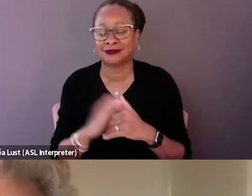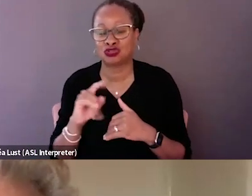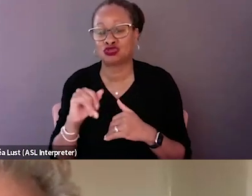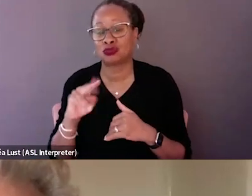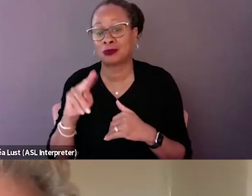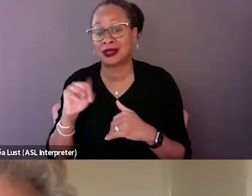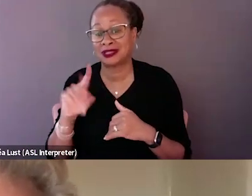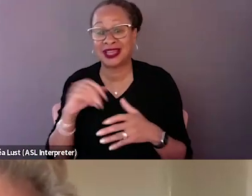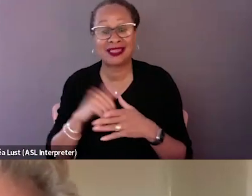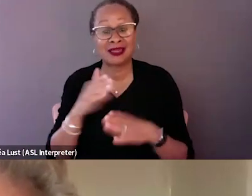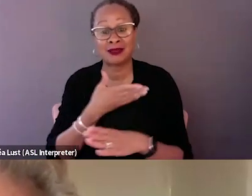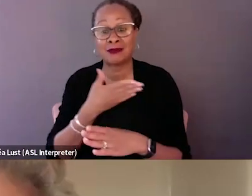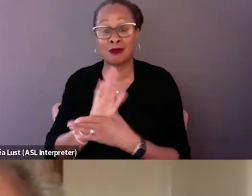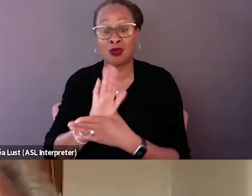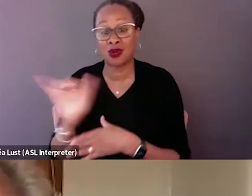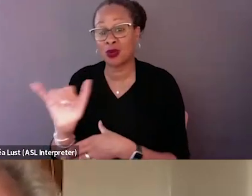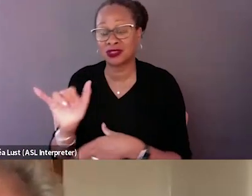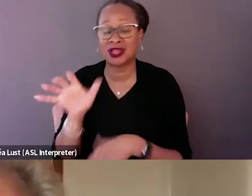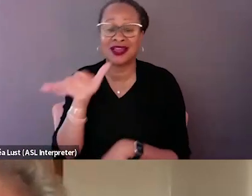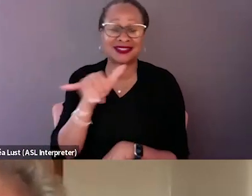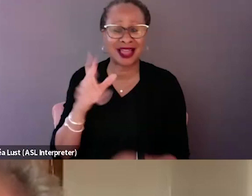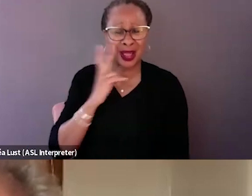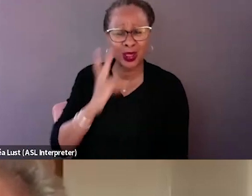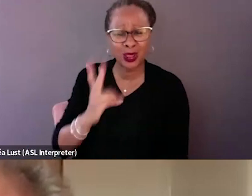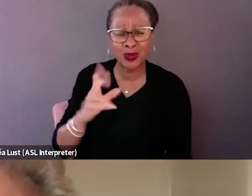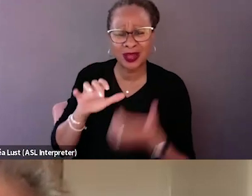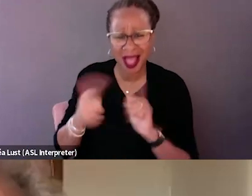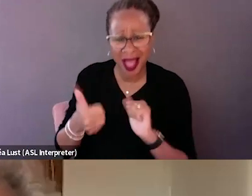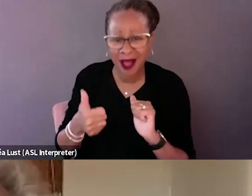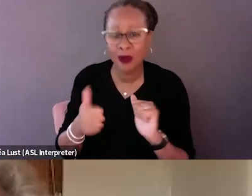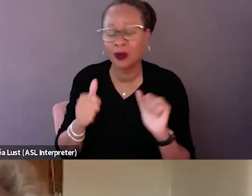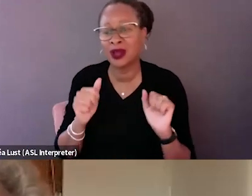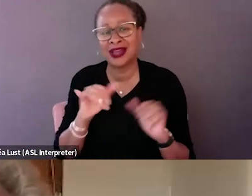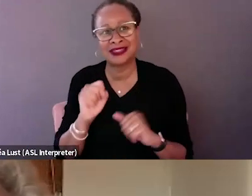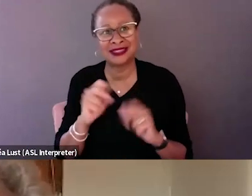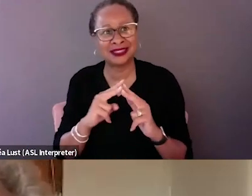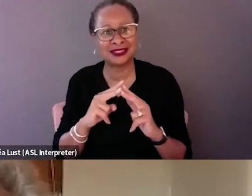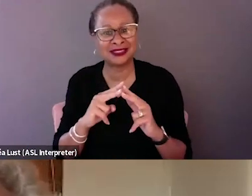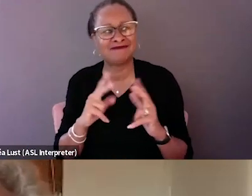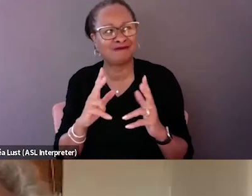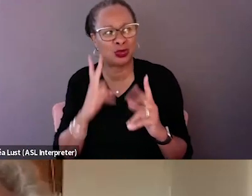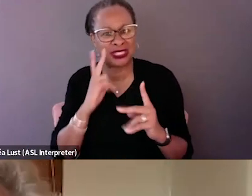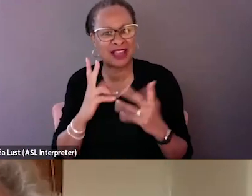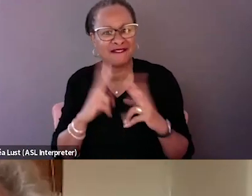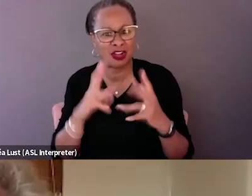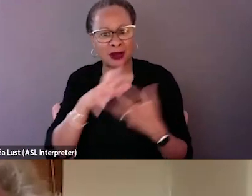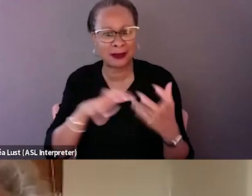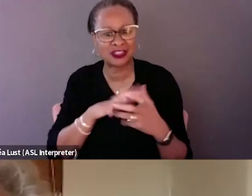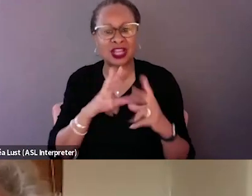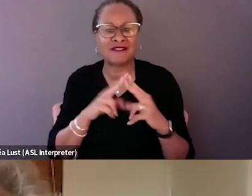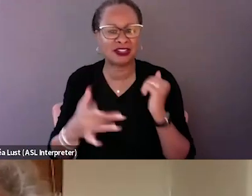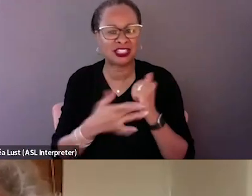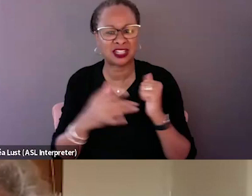And in the movie also, it's like, look at how is a very mixed, very